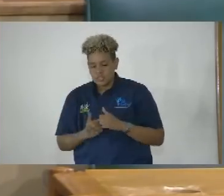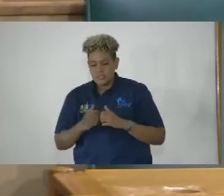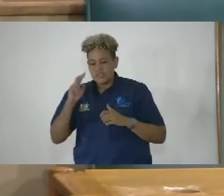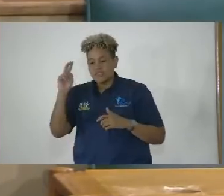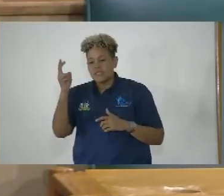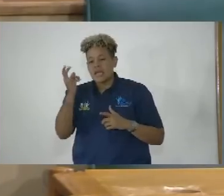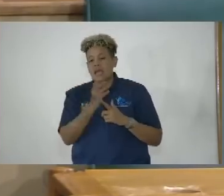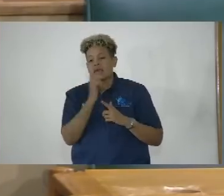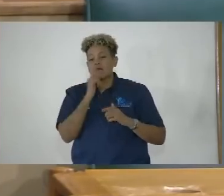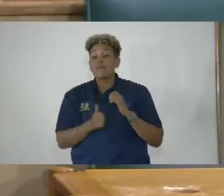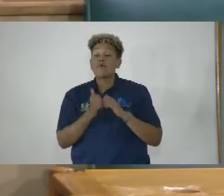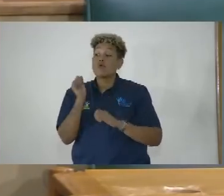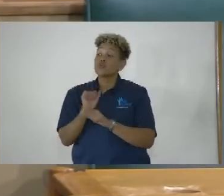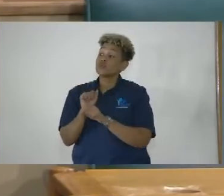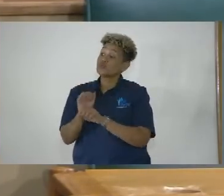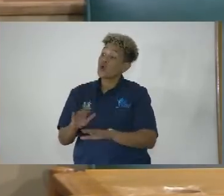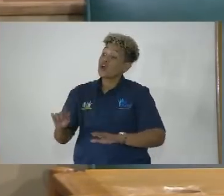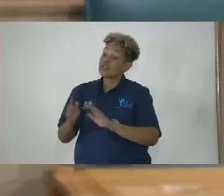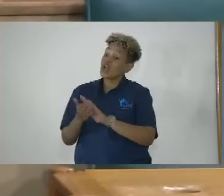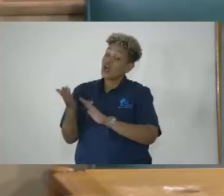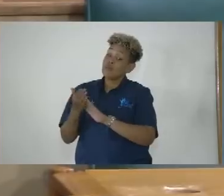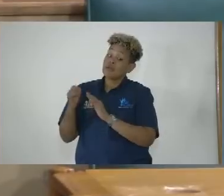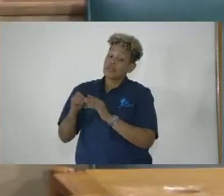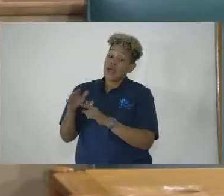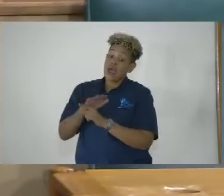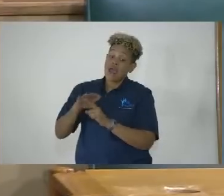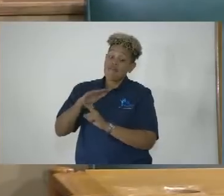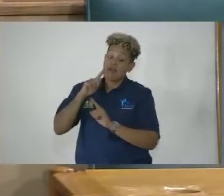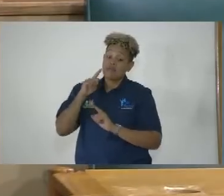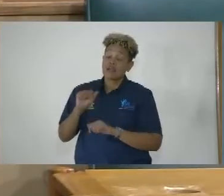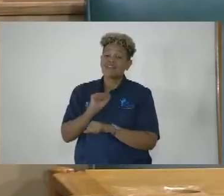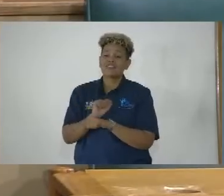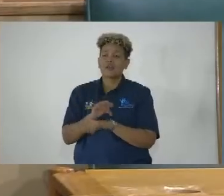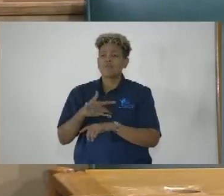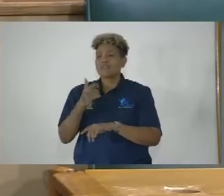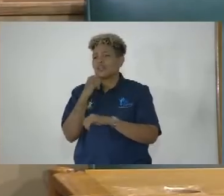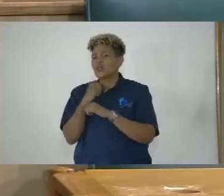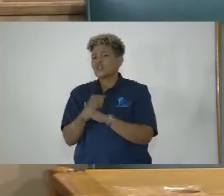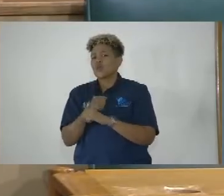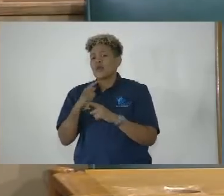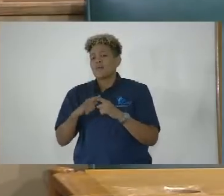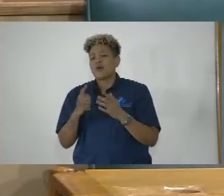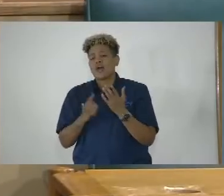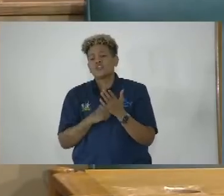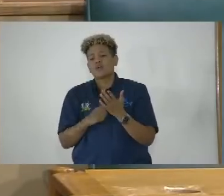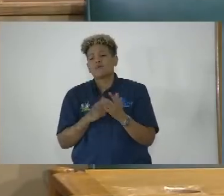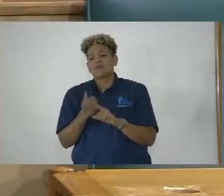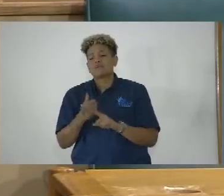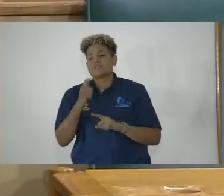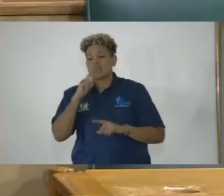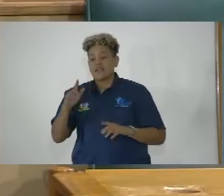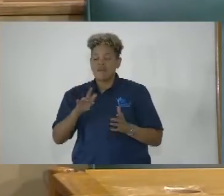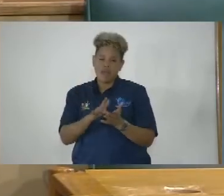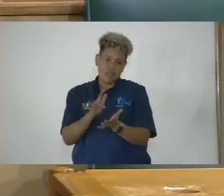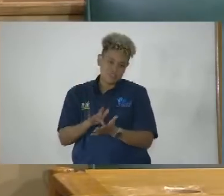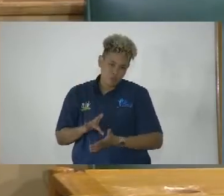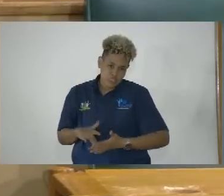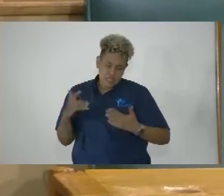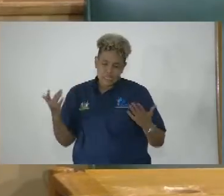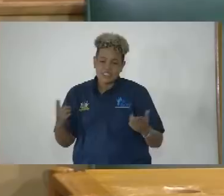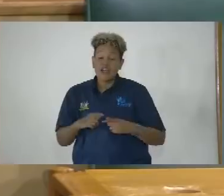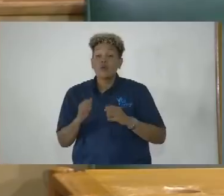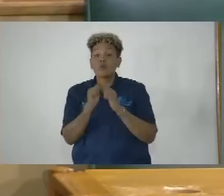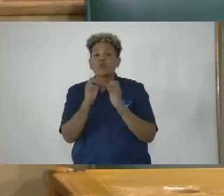Second, most workers operate in an environment of job insecurity and in some cases even exploitation, with